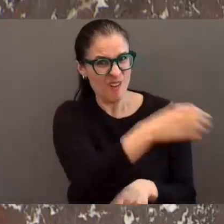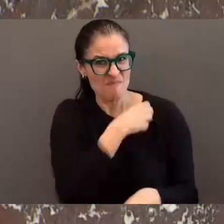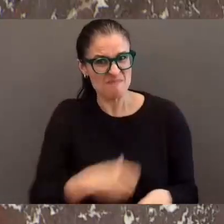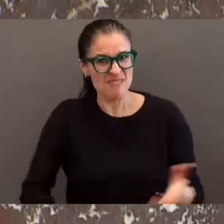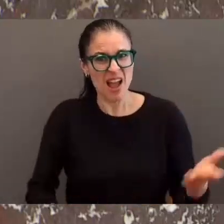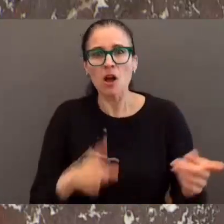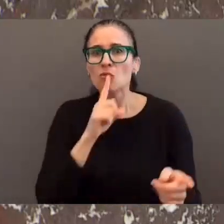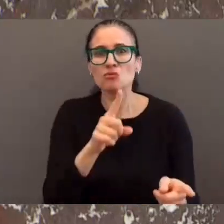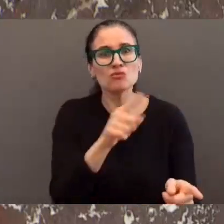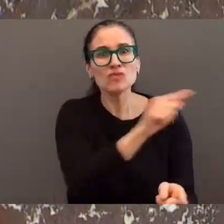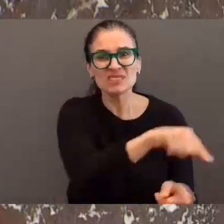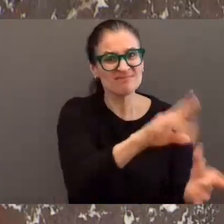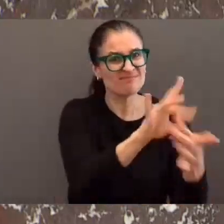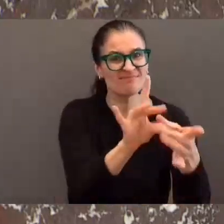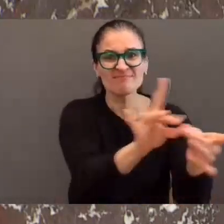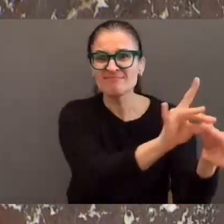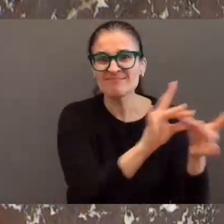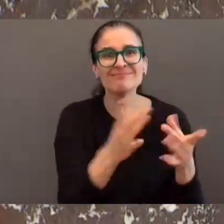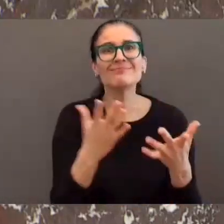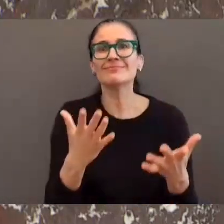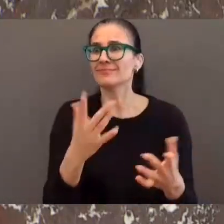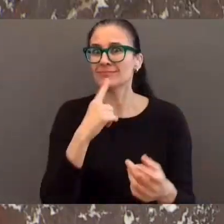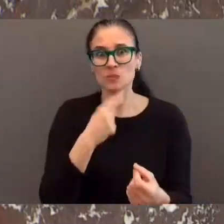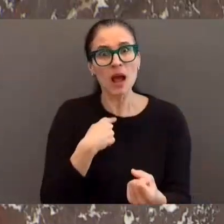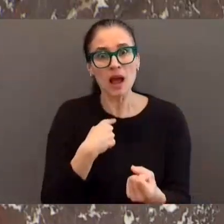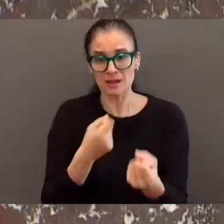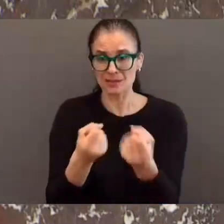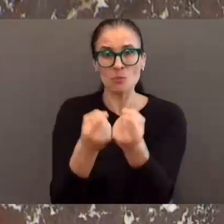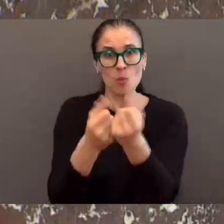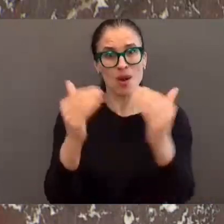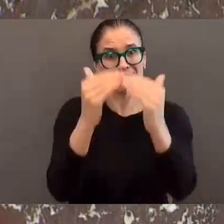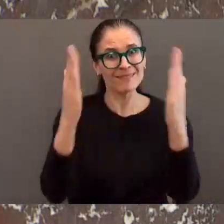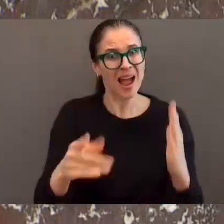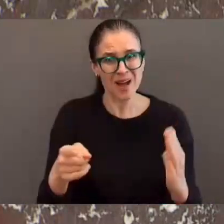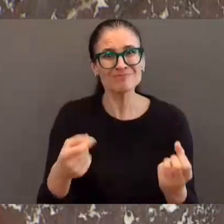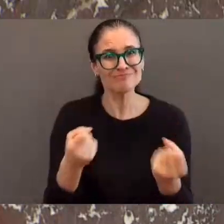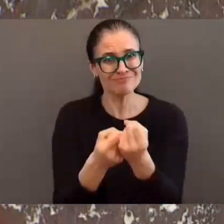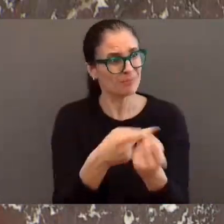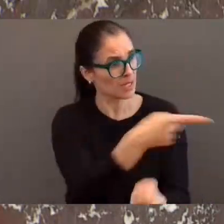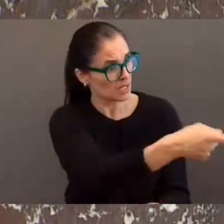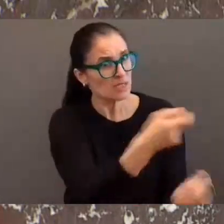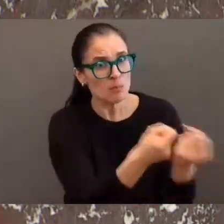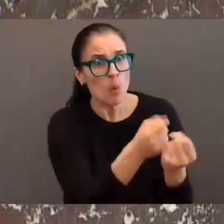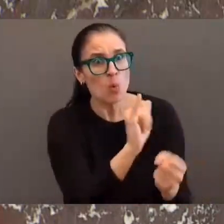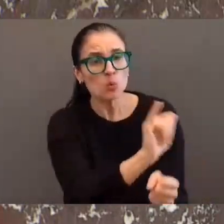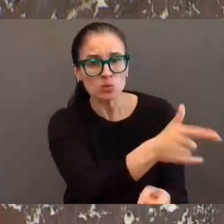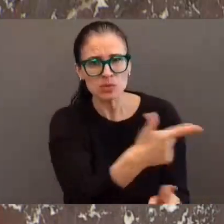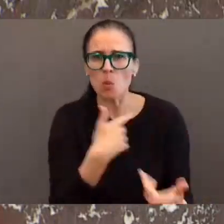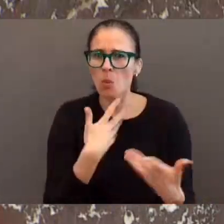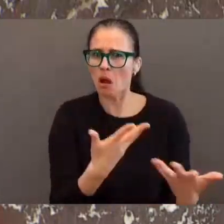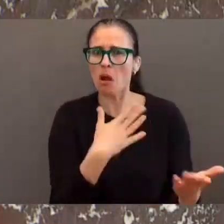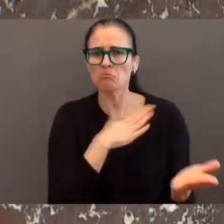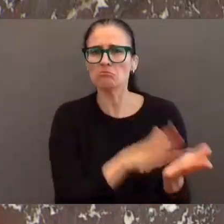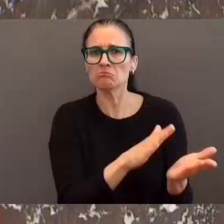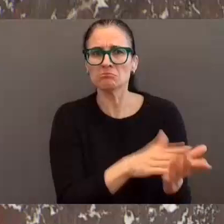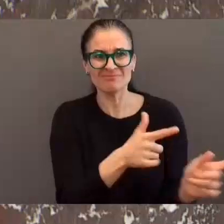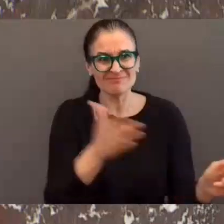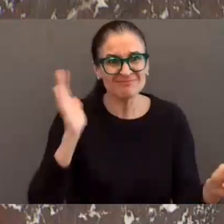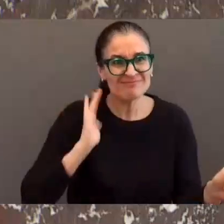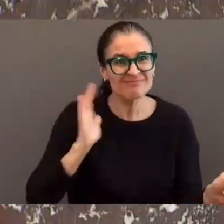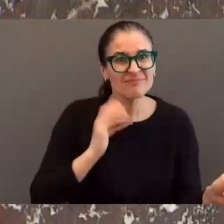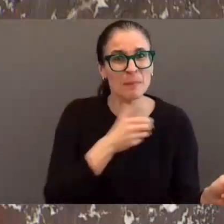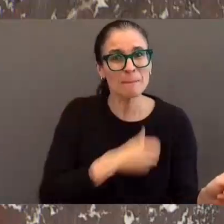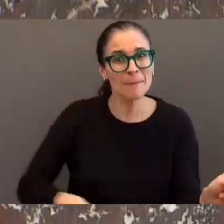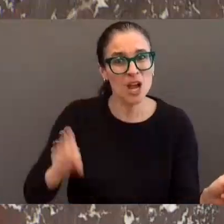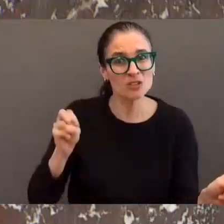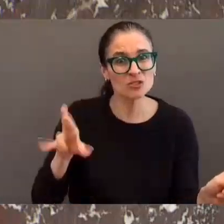the critic for housing for her leadership when she was the Mayor of Surrey, because she understood what supportive housing meant. It made a huge difference in her community. It's making